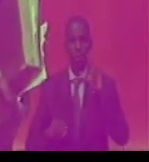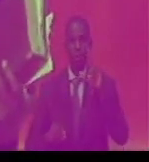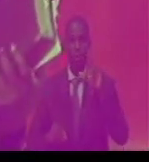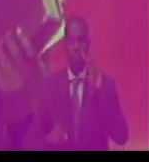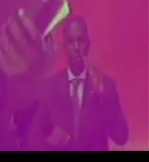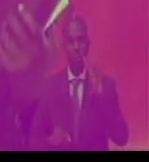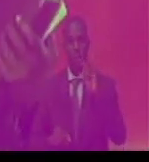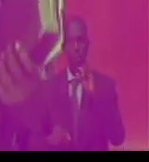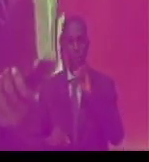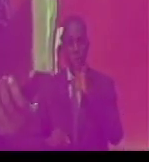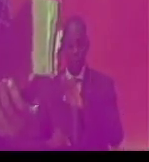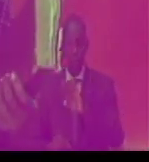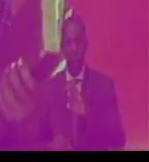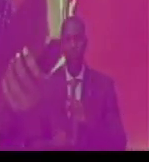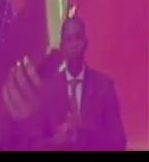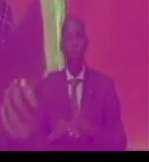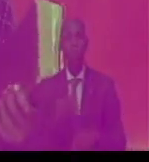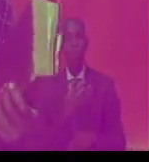October